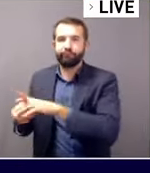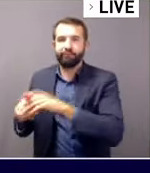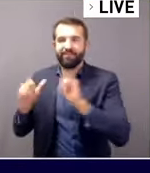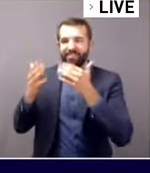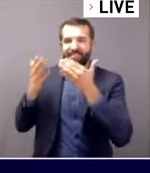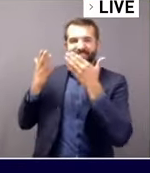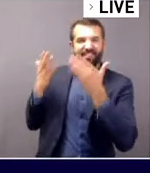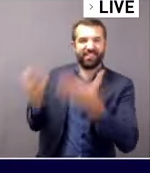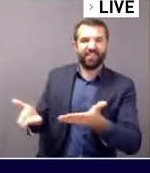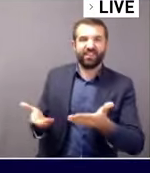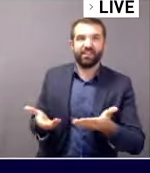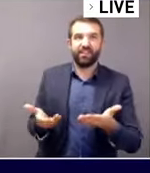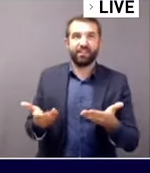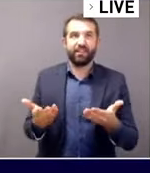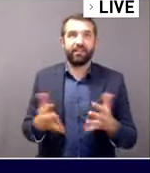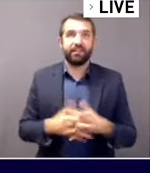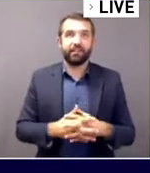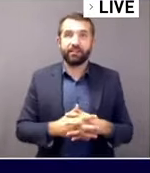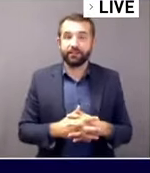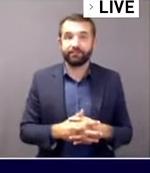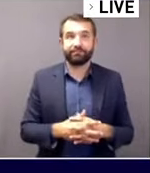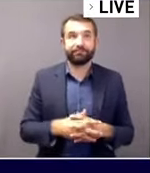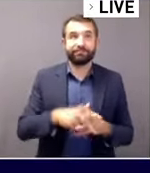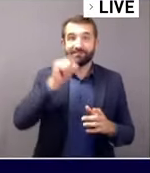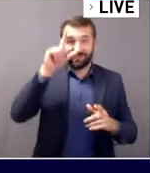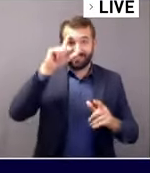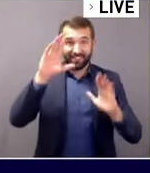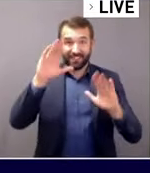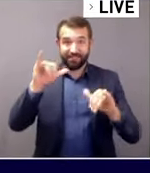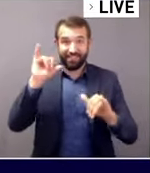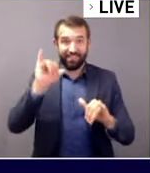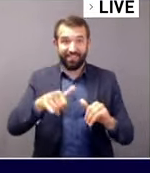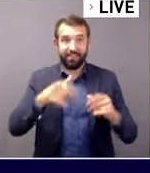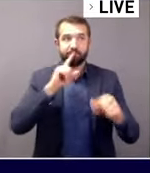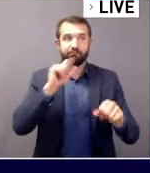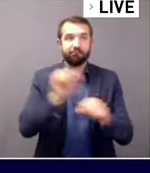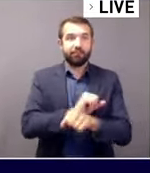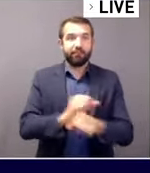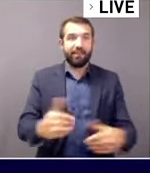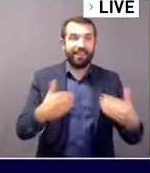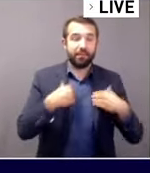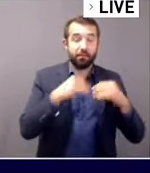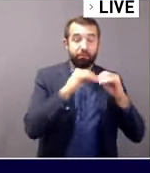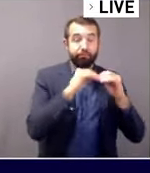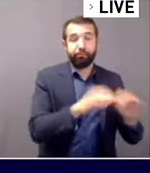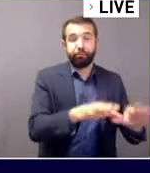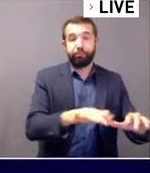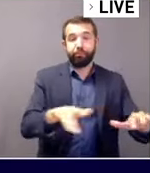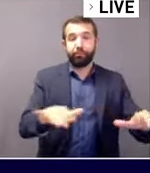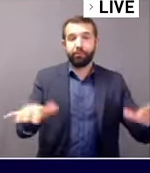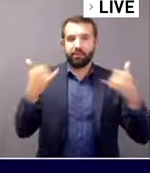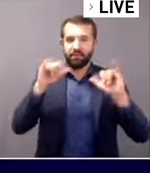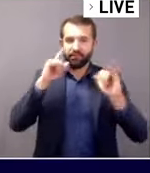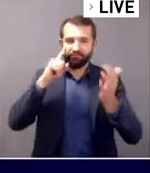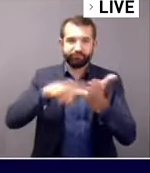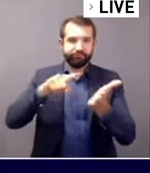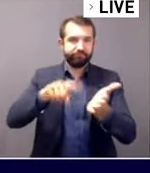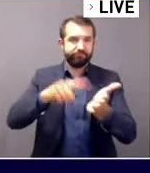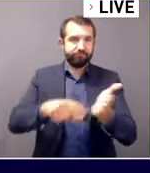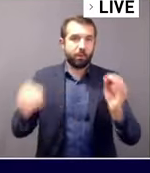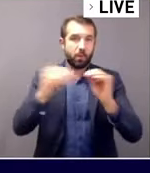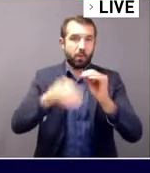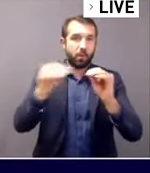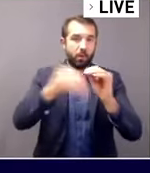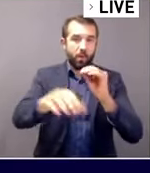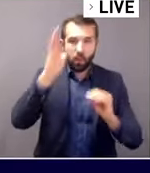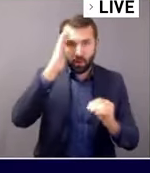or piggyback onto somebody and introduce itself into new areas. More investigation is still needed though, Charlie, and we'll probably have